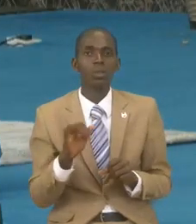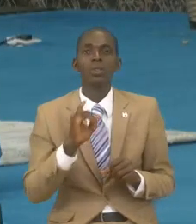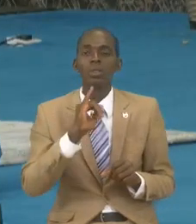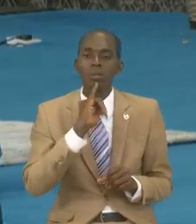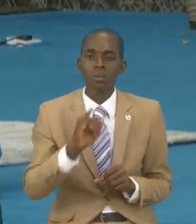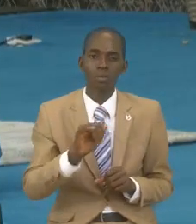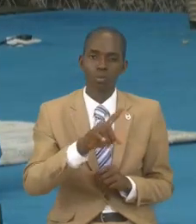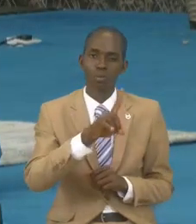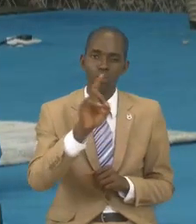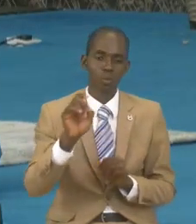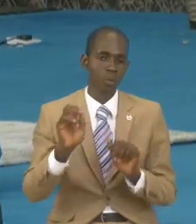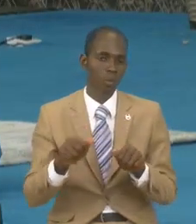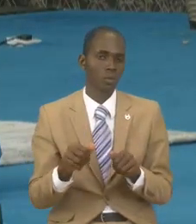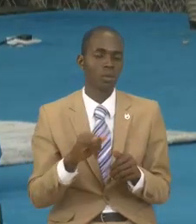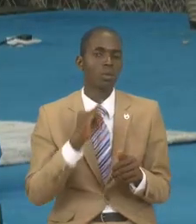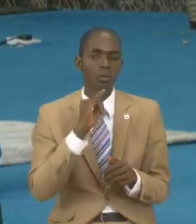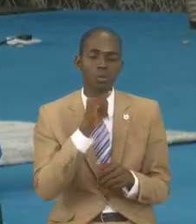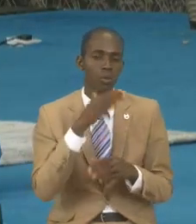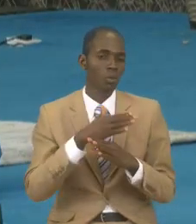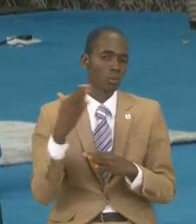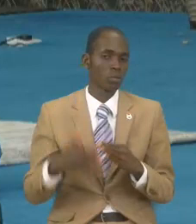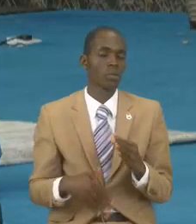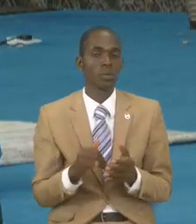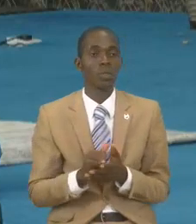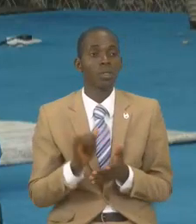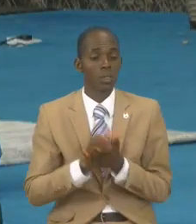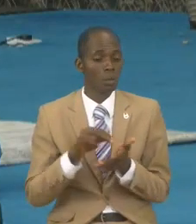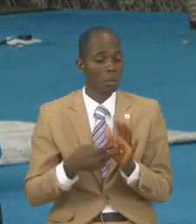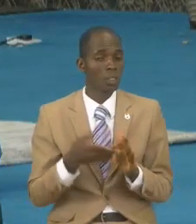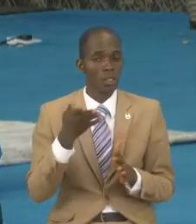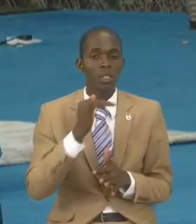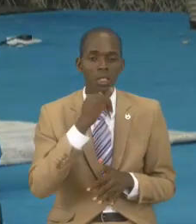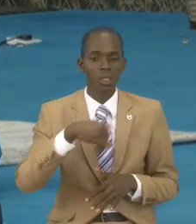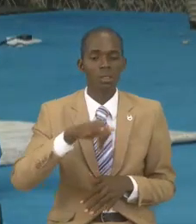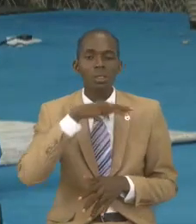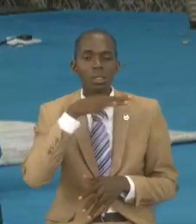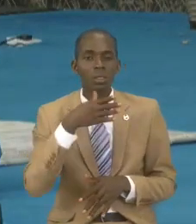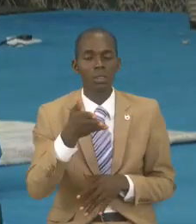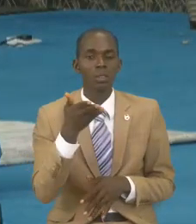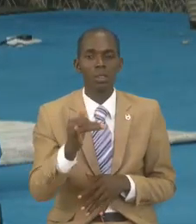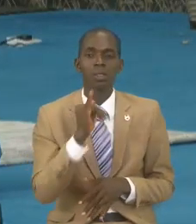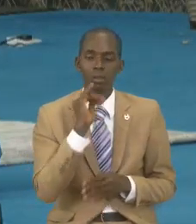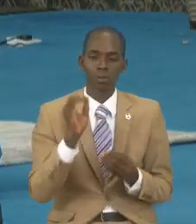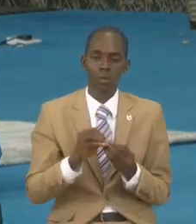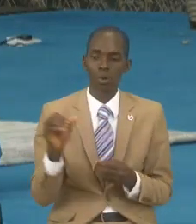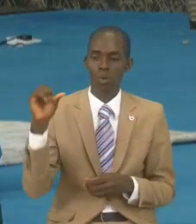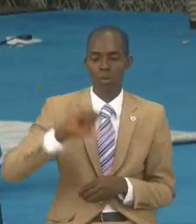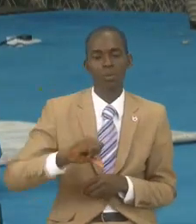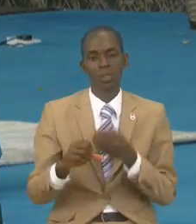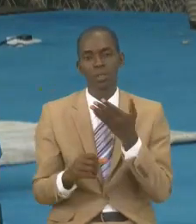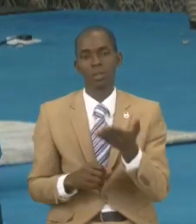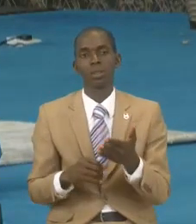question. Because there's still corruption there, there's condemnation there. It says in